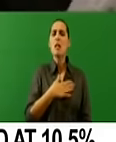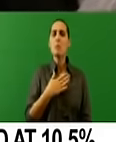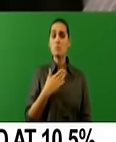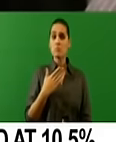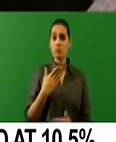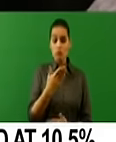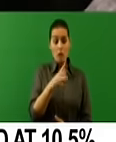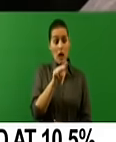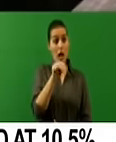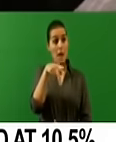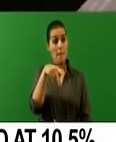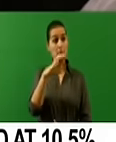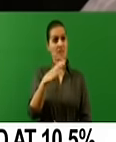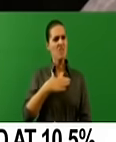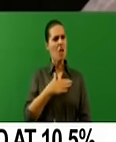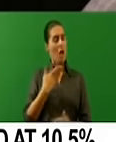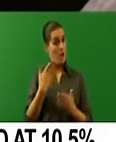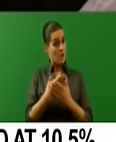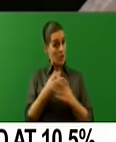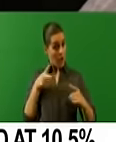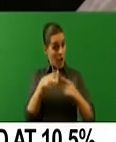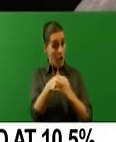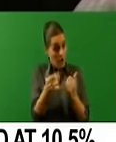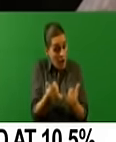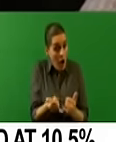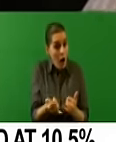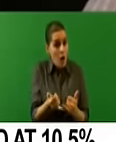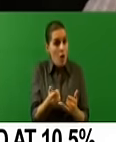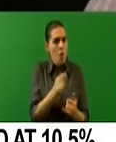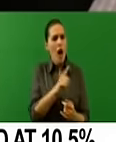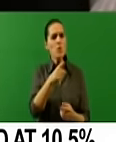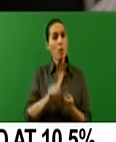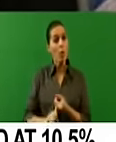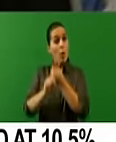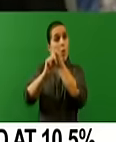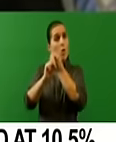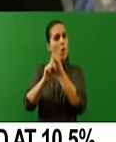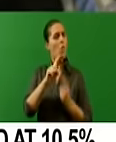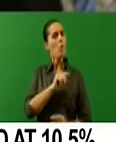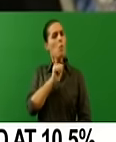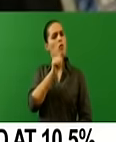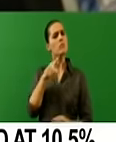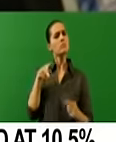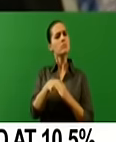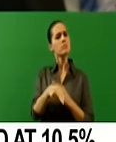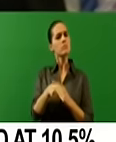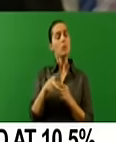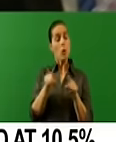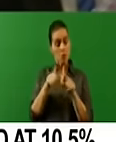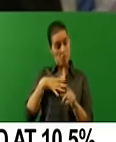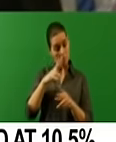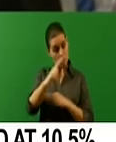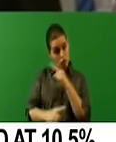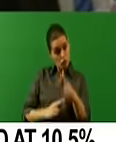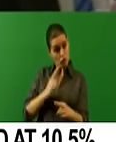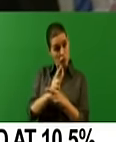MPC's view to maybe cut at this point in time rather than pause? And also, just to reiterate a question that's been asked before,